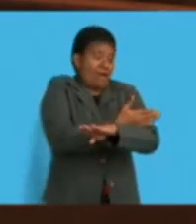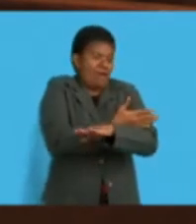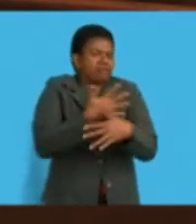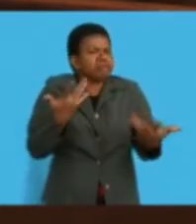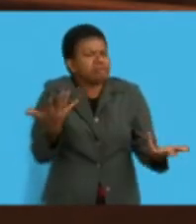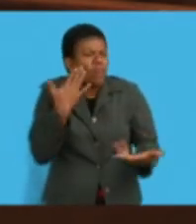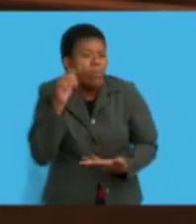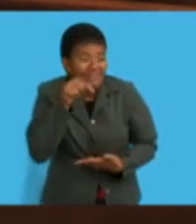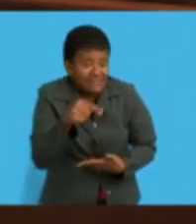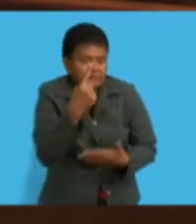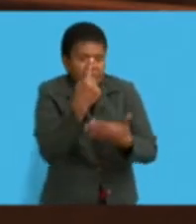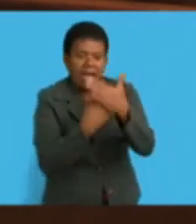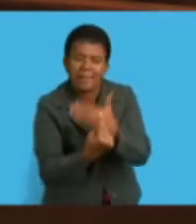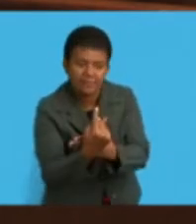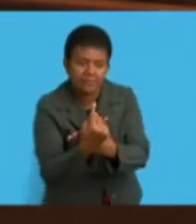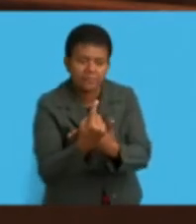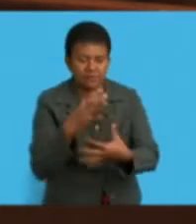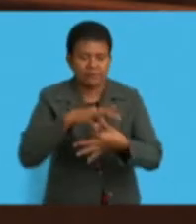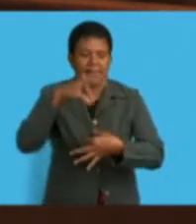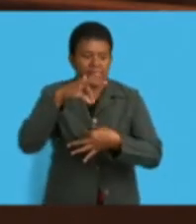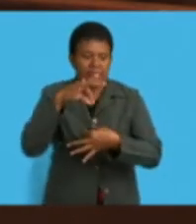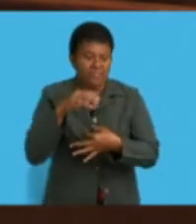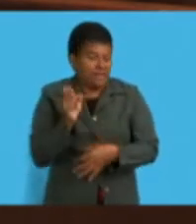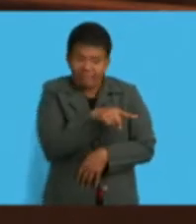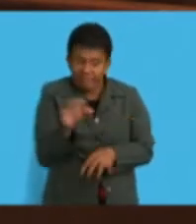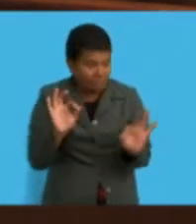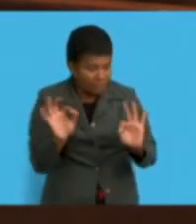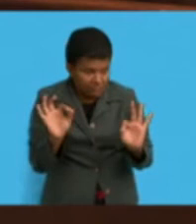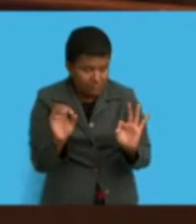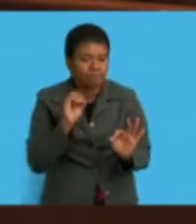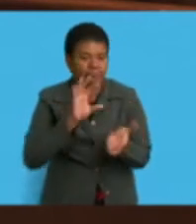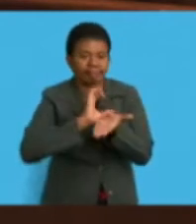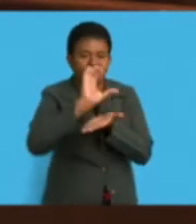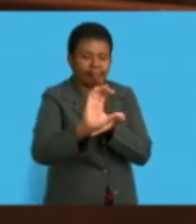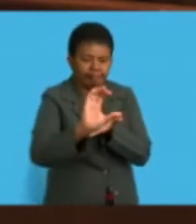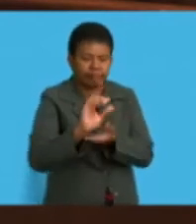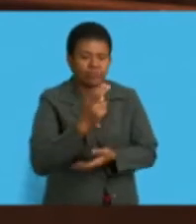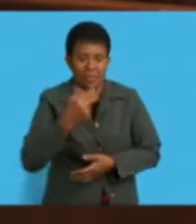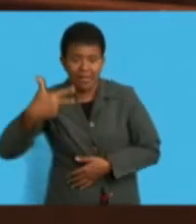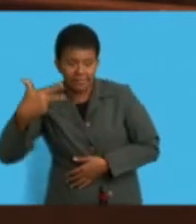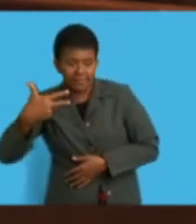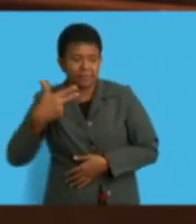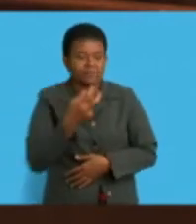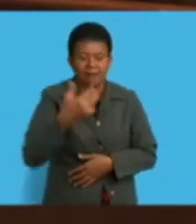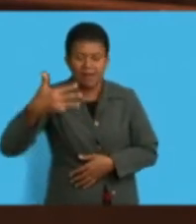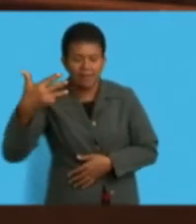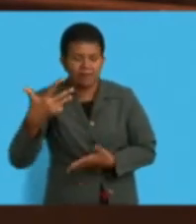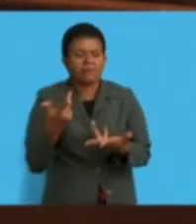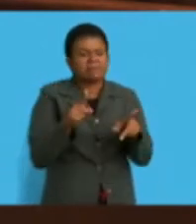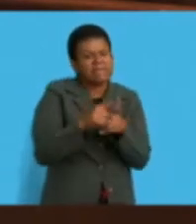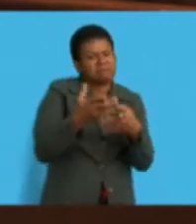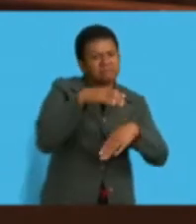not be, then it will be allocated for the 2018-2019 fiscal year. In the same vein, Madam Speaker, police will receive a further $1.6